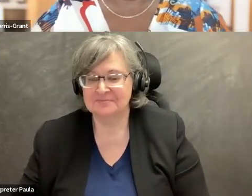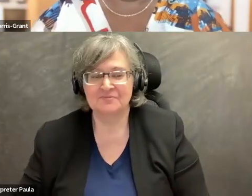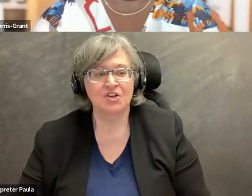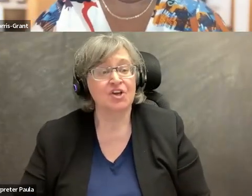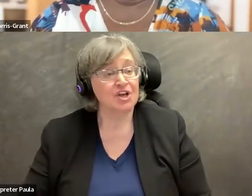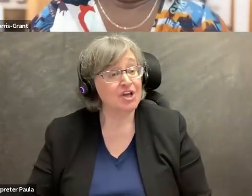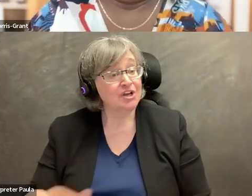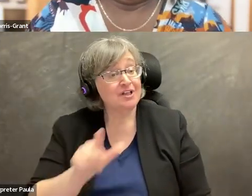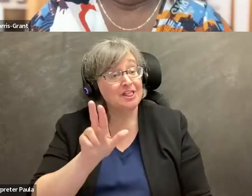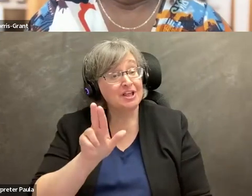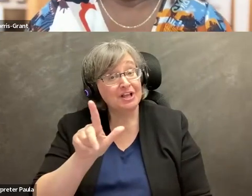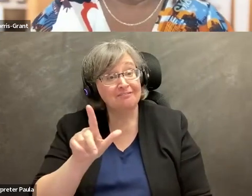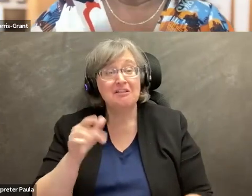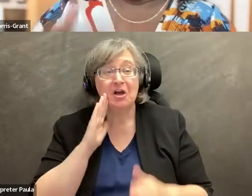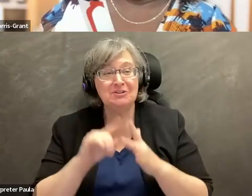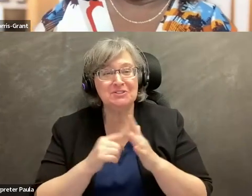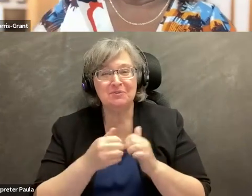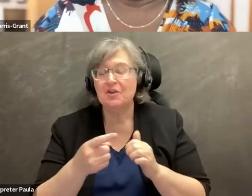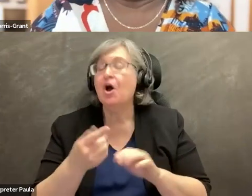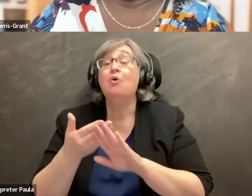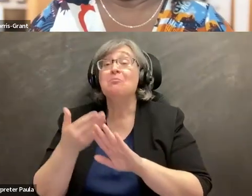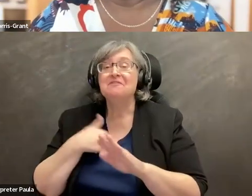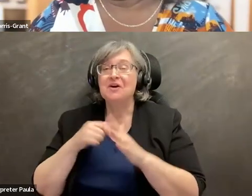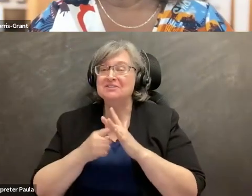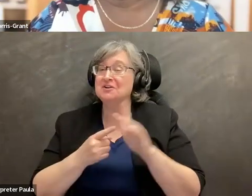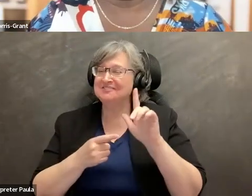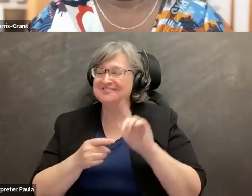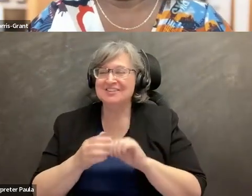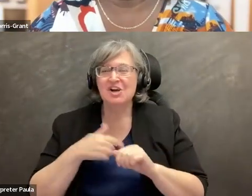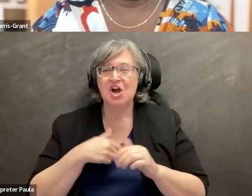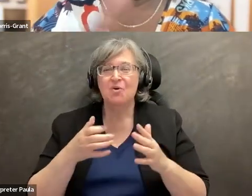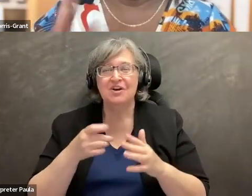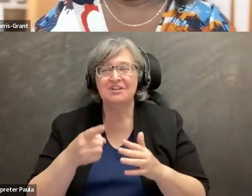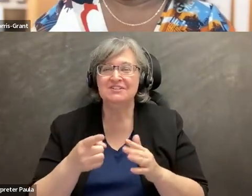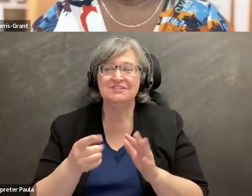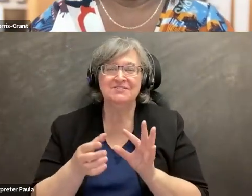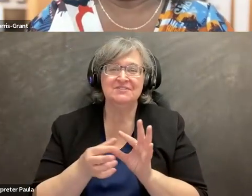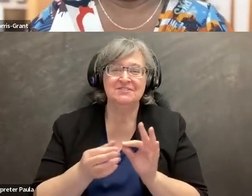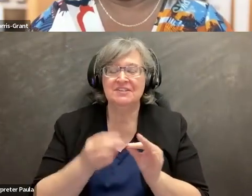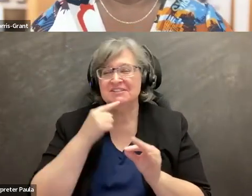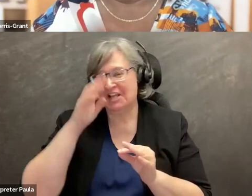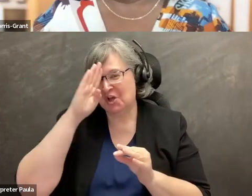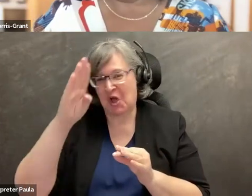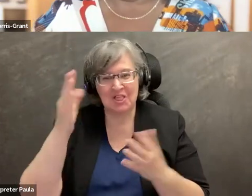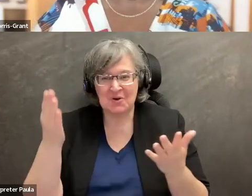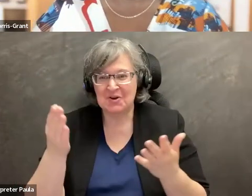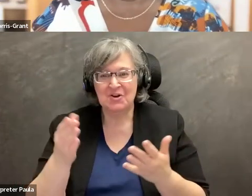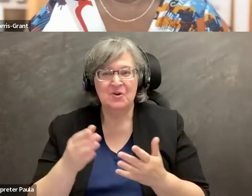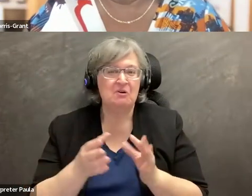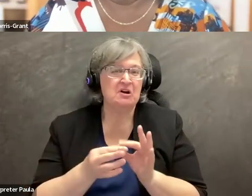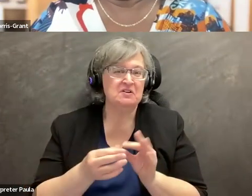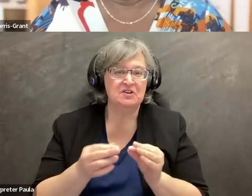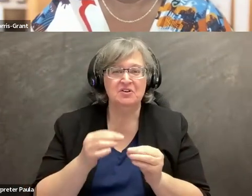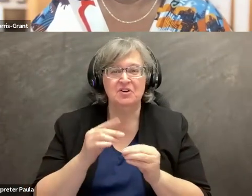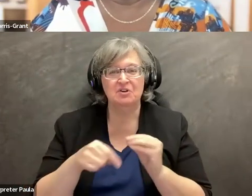going to start with you. But before I start with you, I would like for you to just say hello or just say a word or two